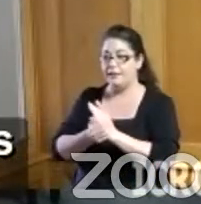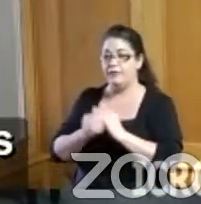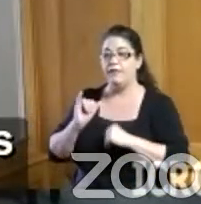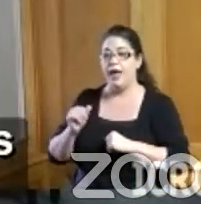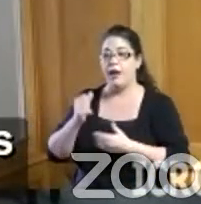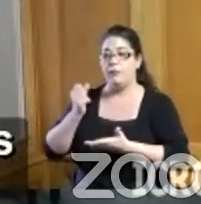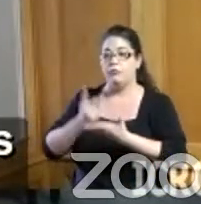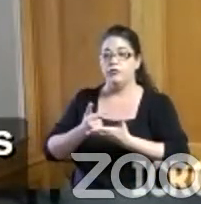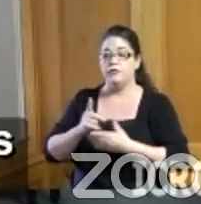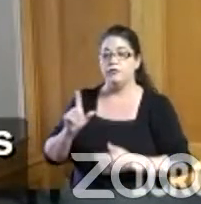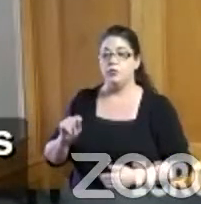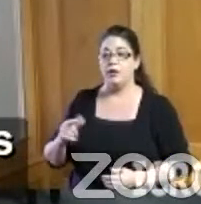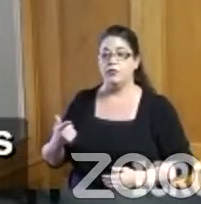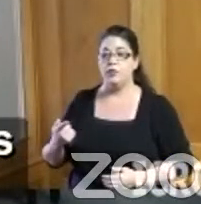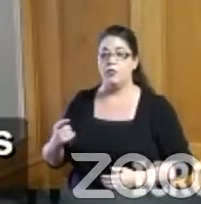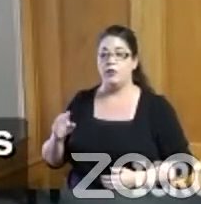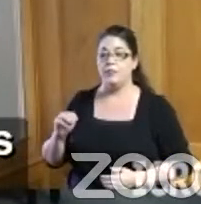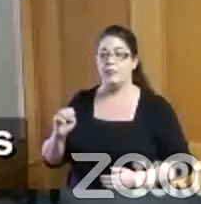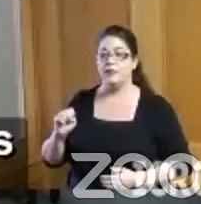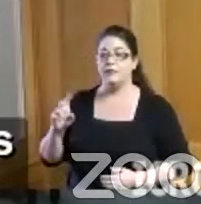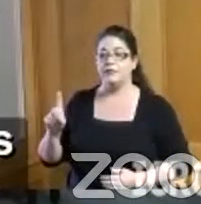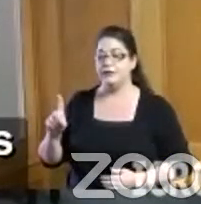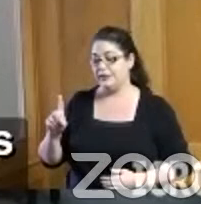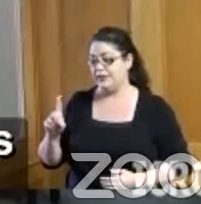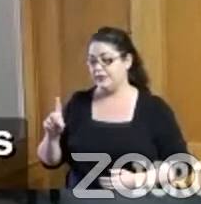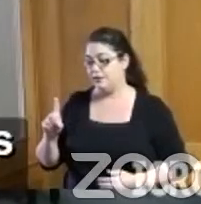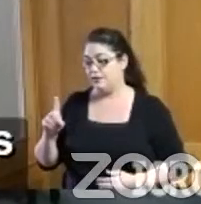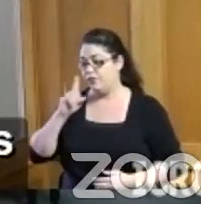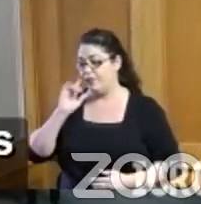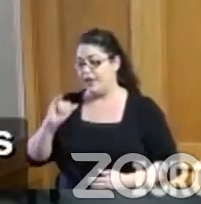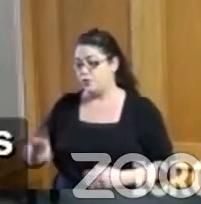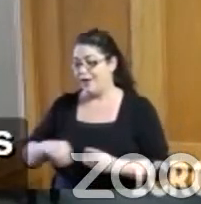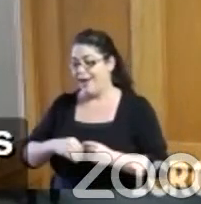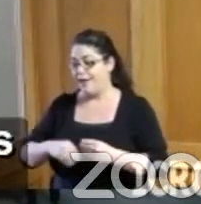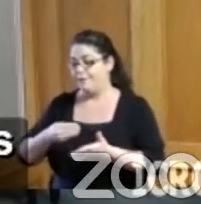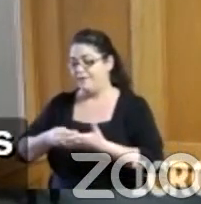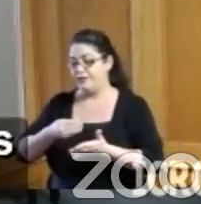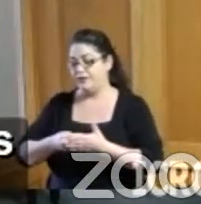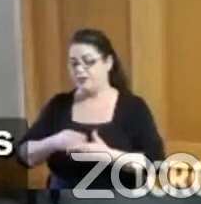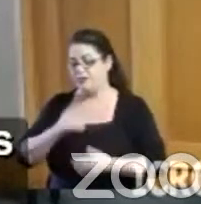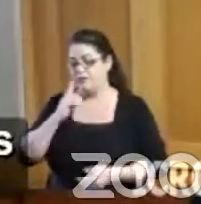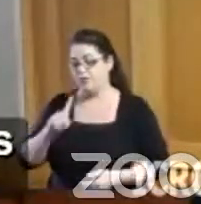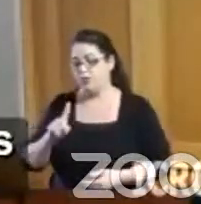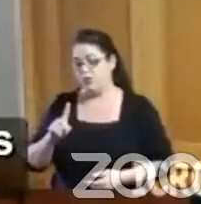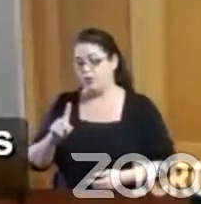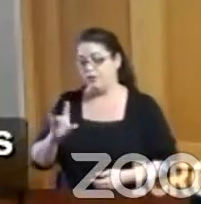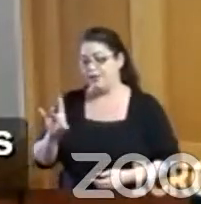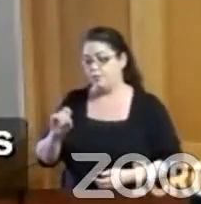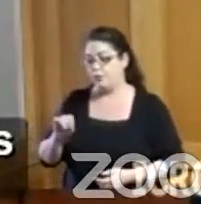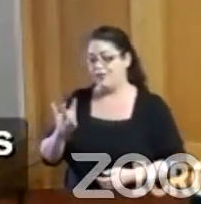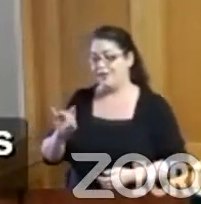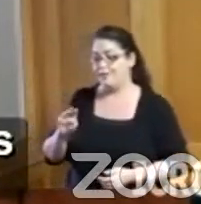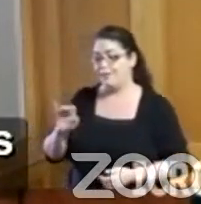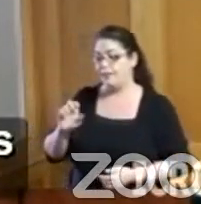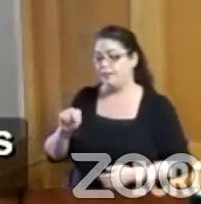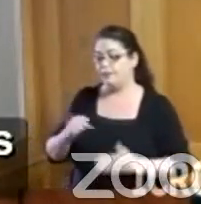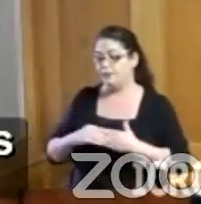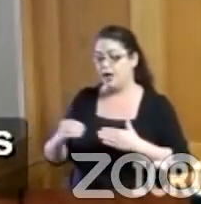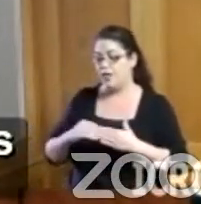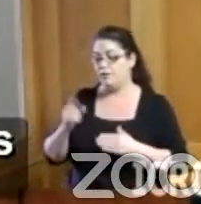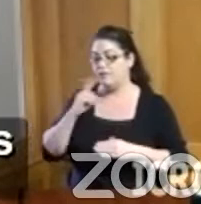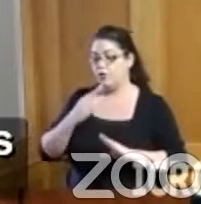approved 2021 MSD CIP to add additional funding for $8.8 million for